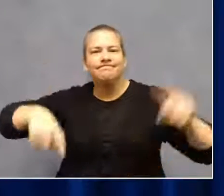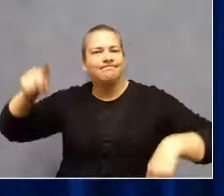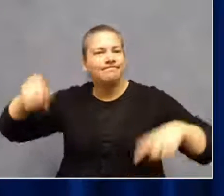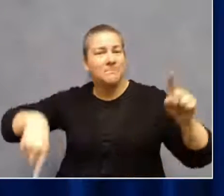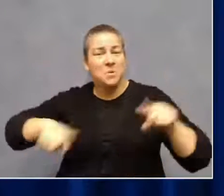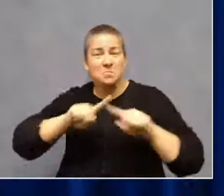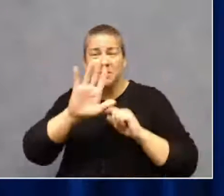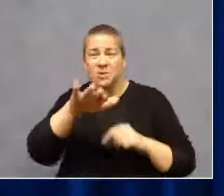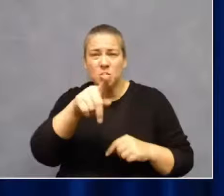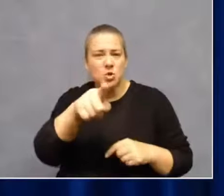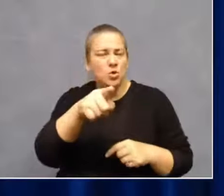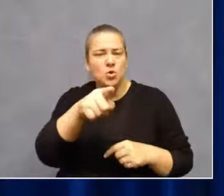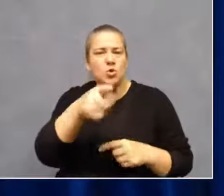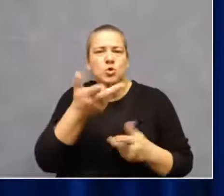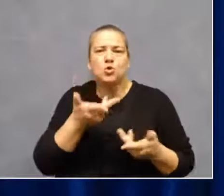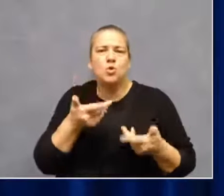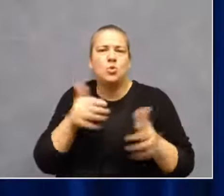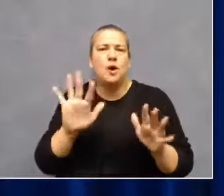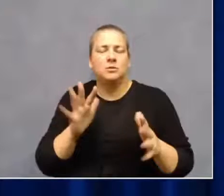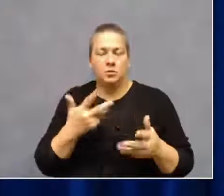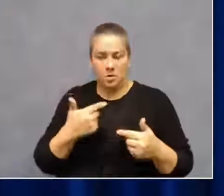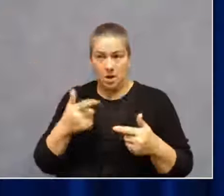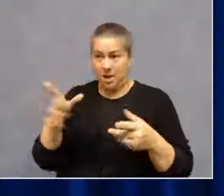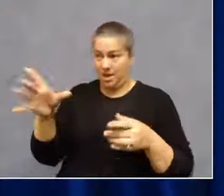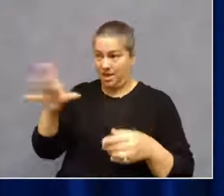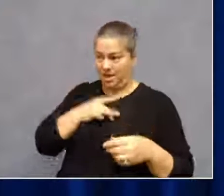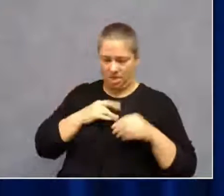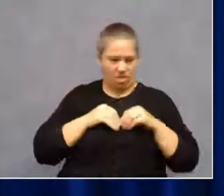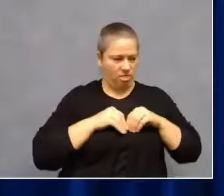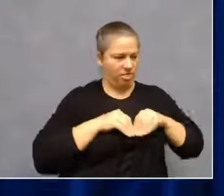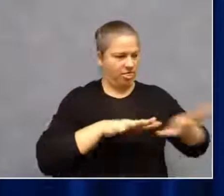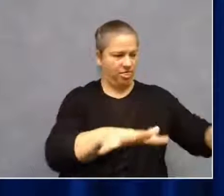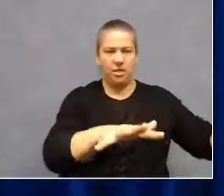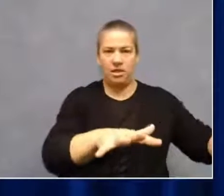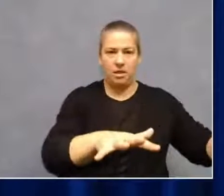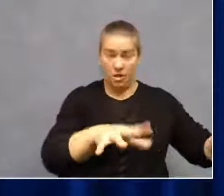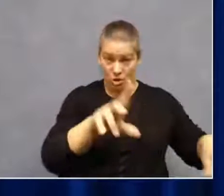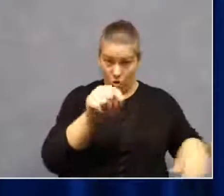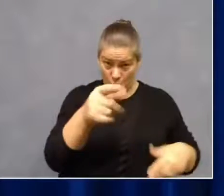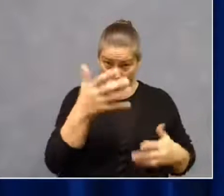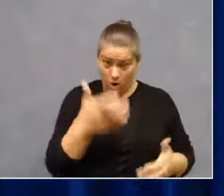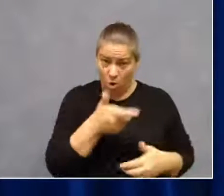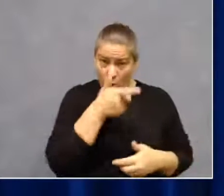you want to spread to your loved ones, and this is not something you want to watch your loved ones suffer from.